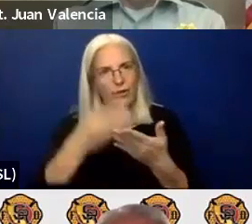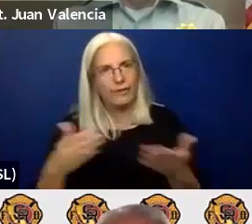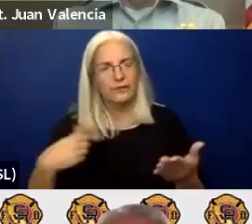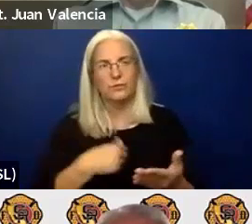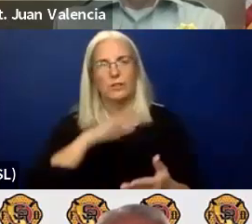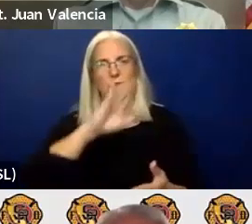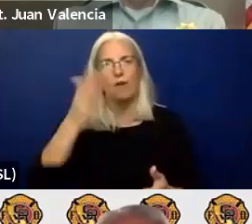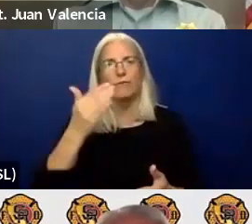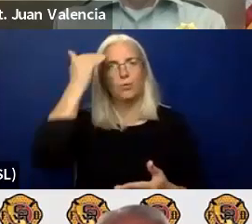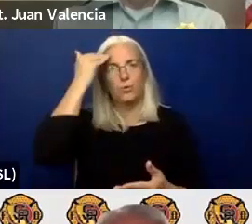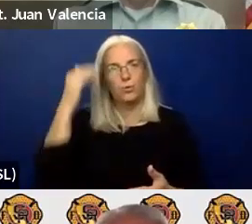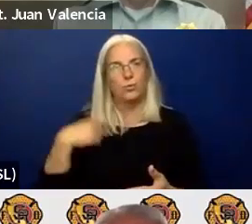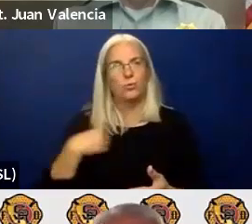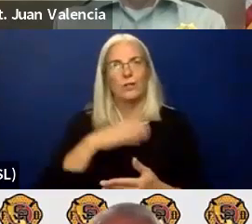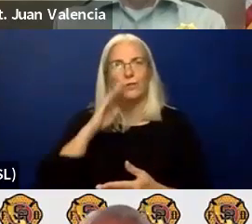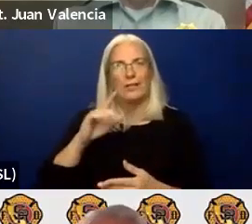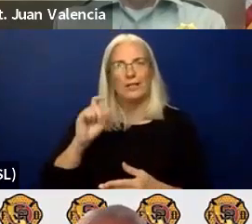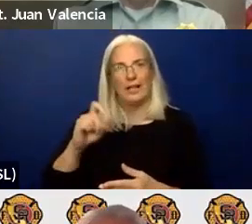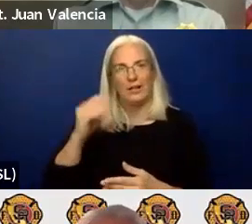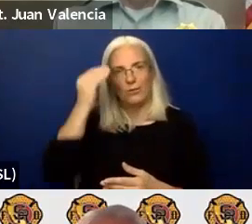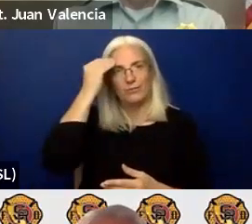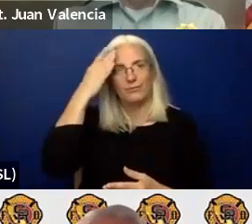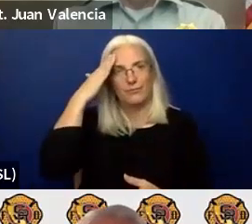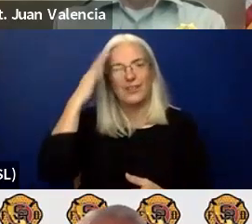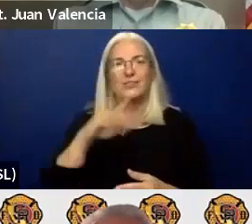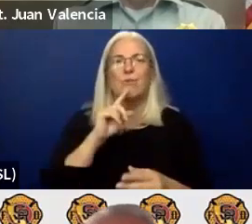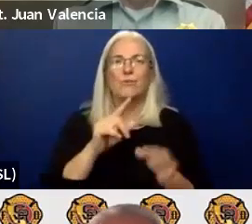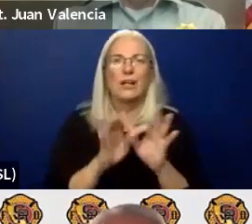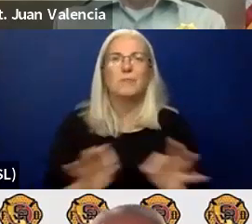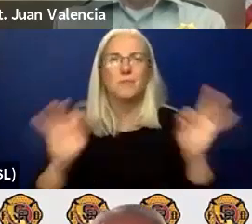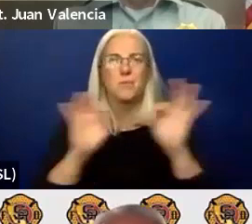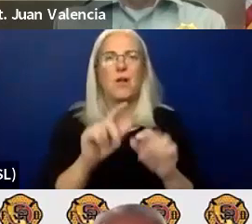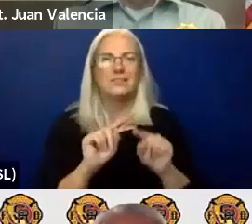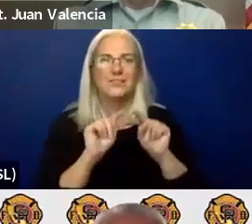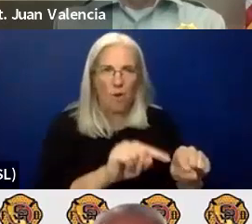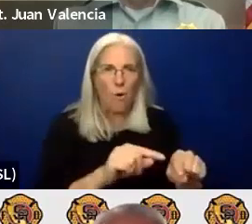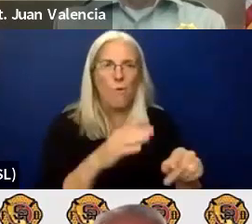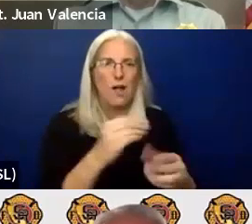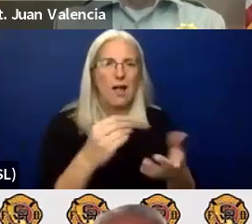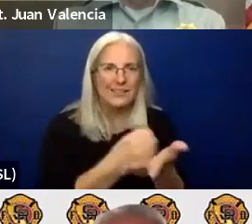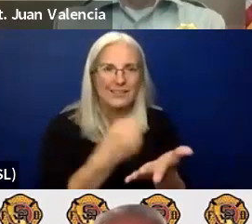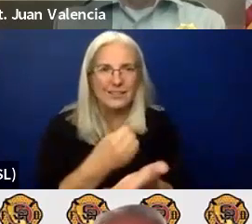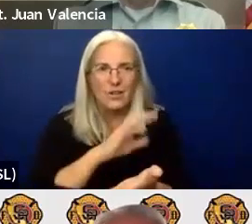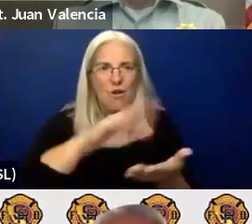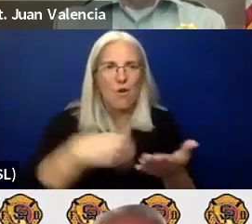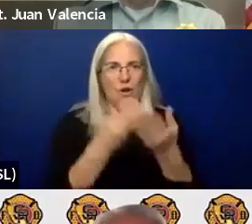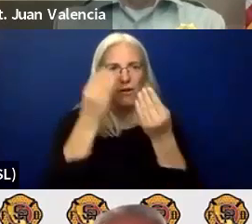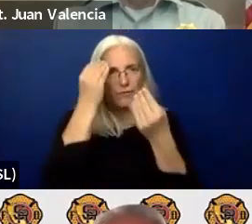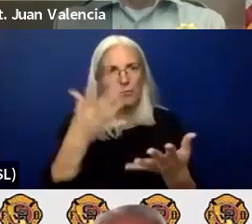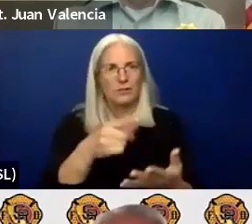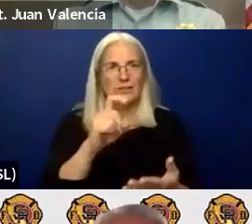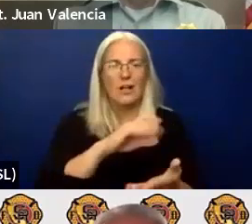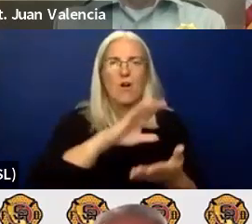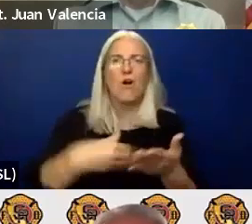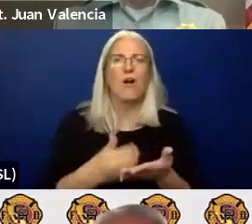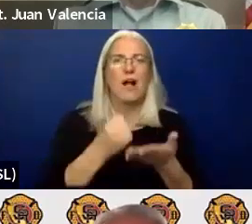please take advantage of that. All the resources are going to be there to help you on this road to recovery. So today we had some good news